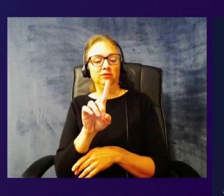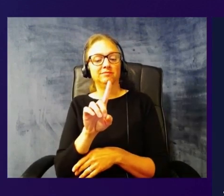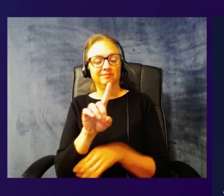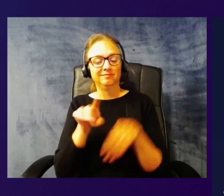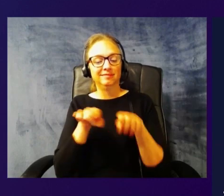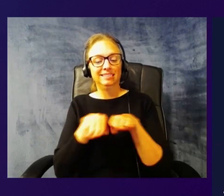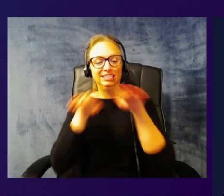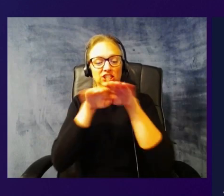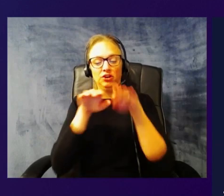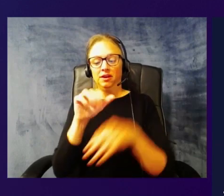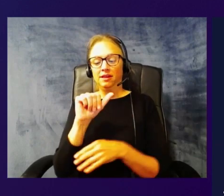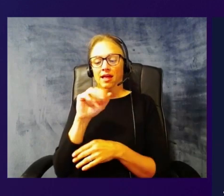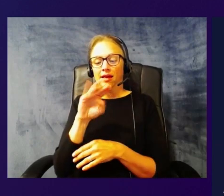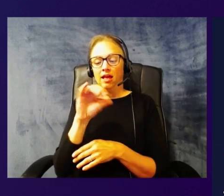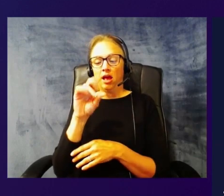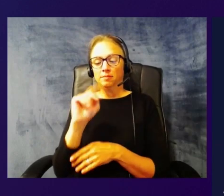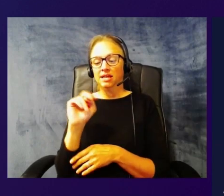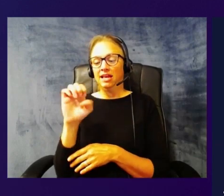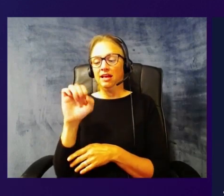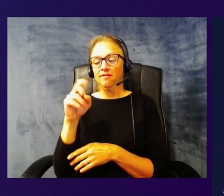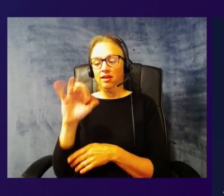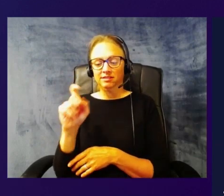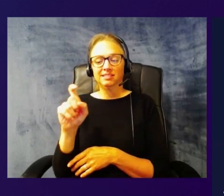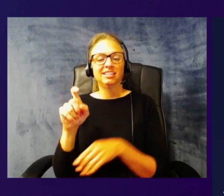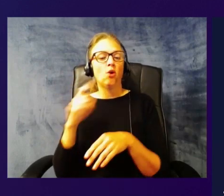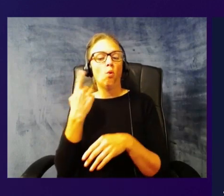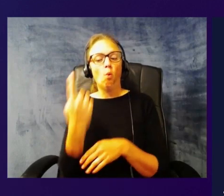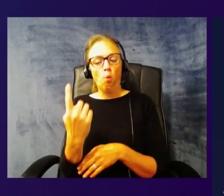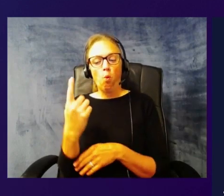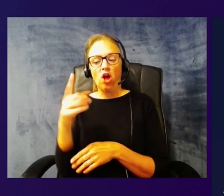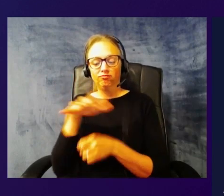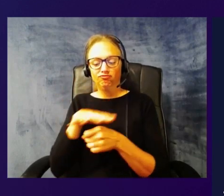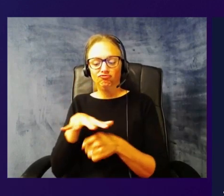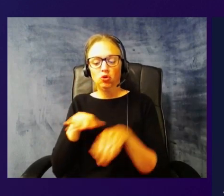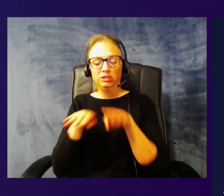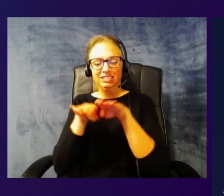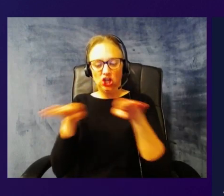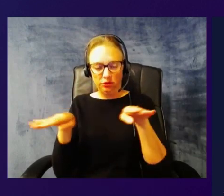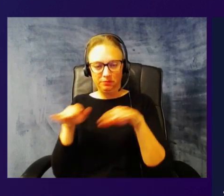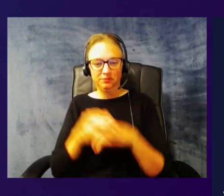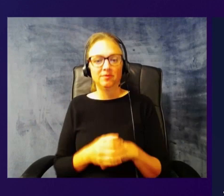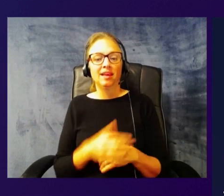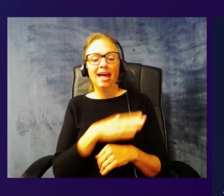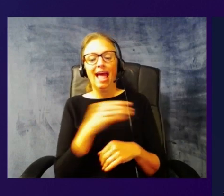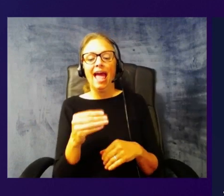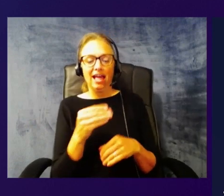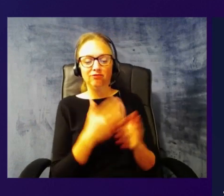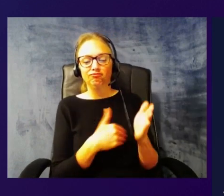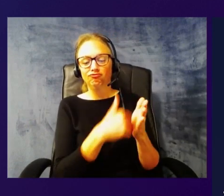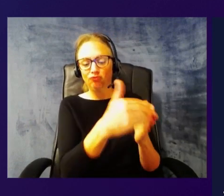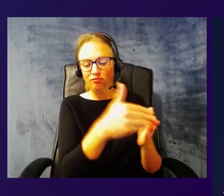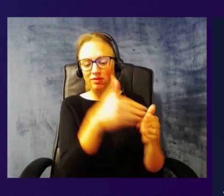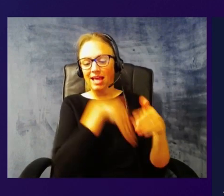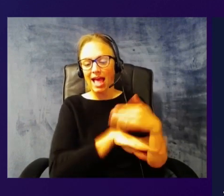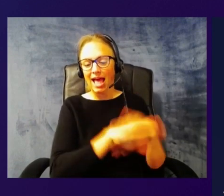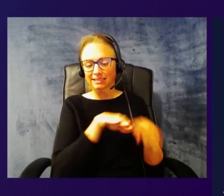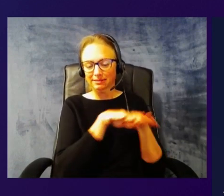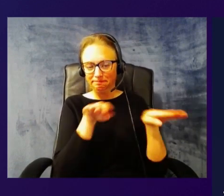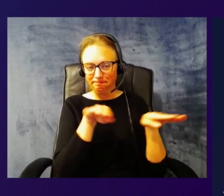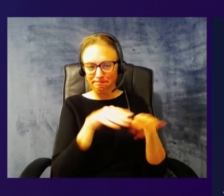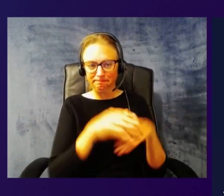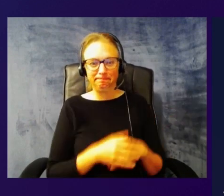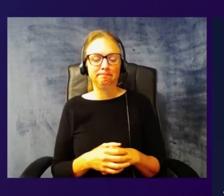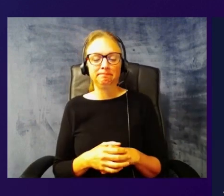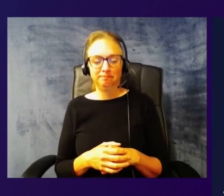Amazon EFS, we have a standard or one zone tier and an infrequently accessed tier for the data.